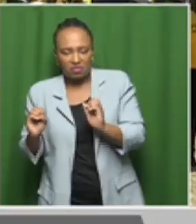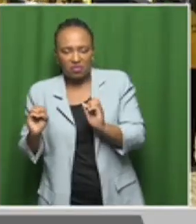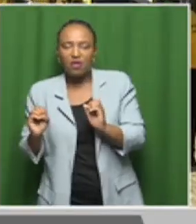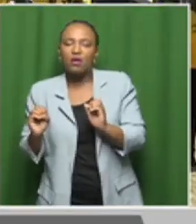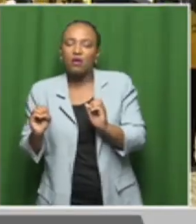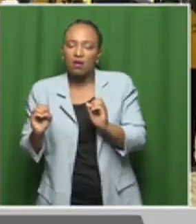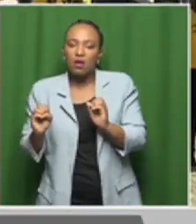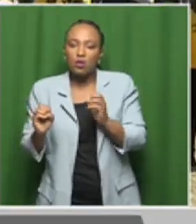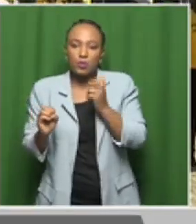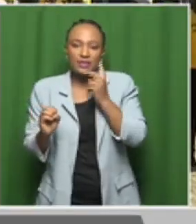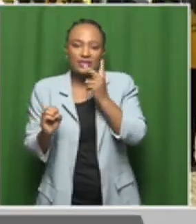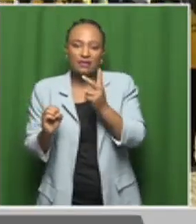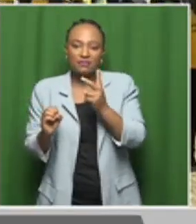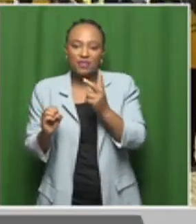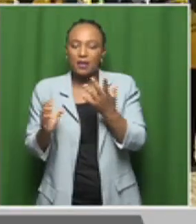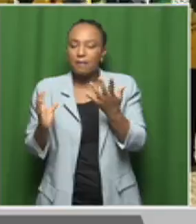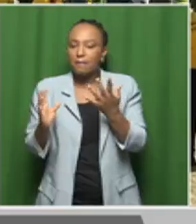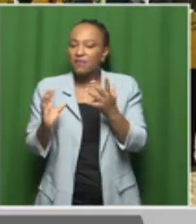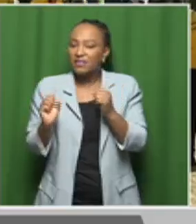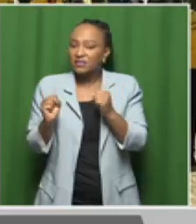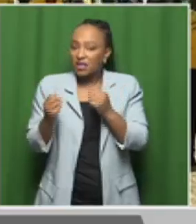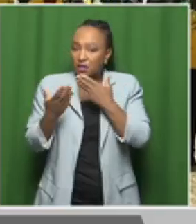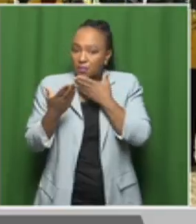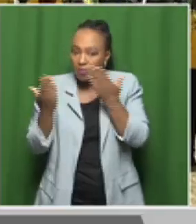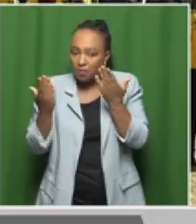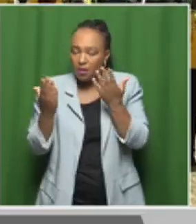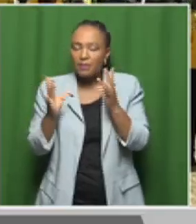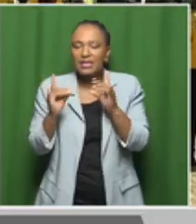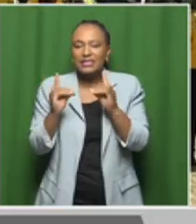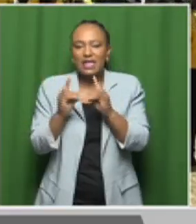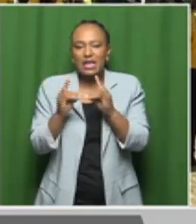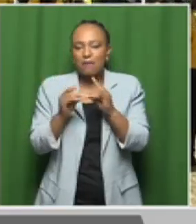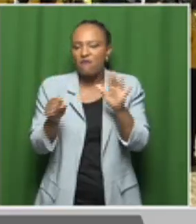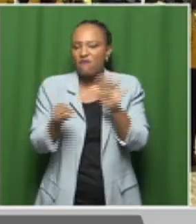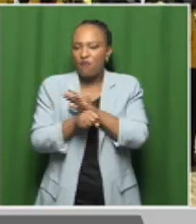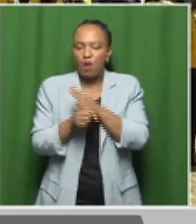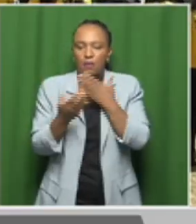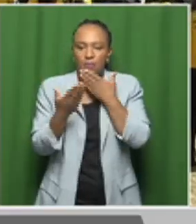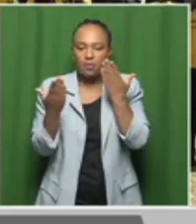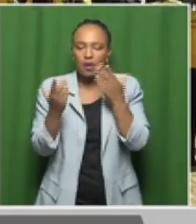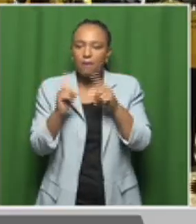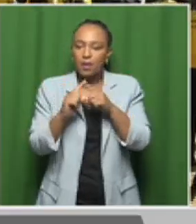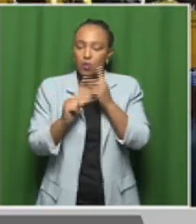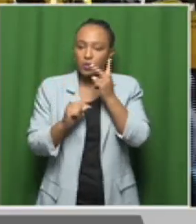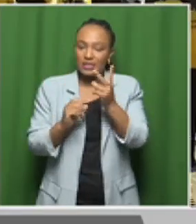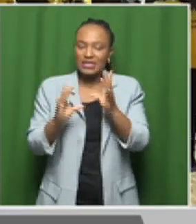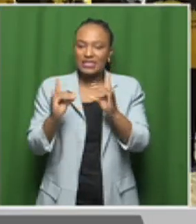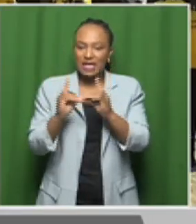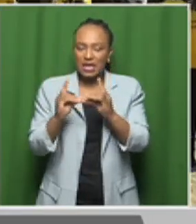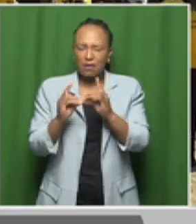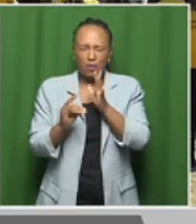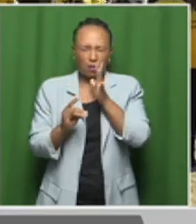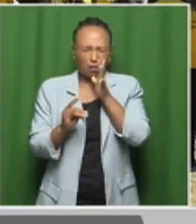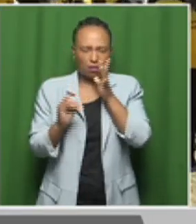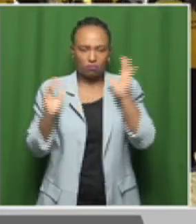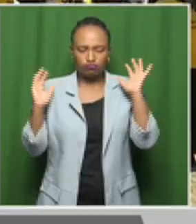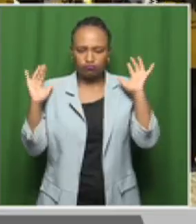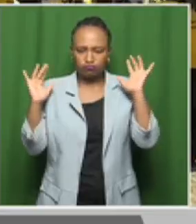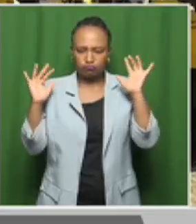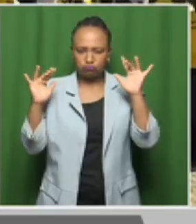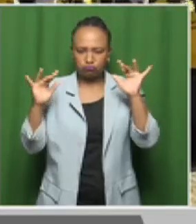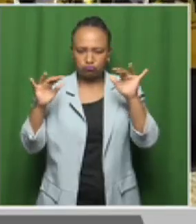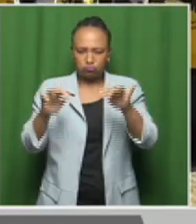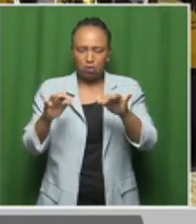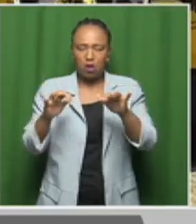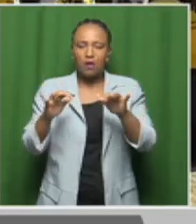this time the stadium would have not been full. This stadium is going to be filled by the ANC structures, and it will be